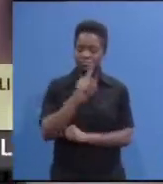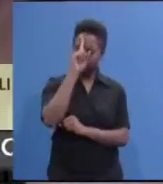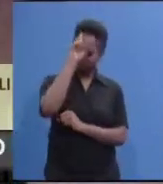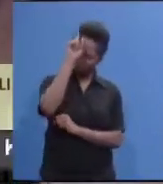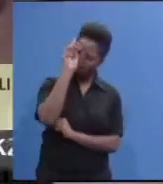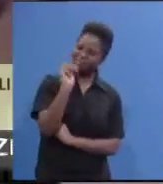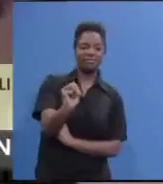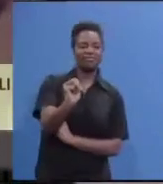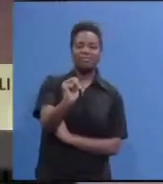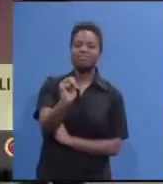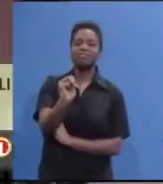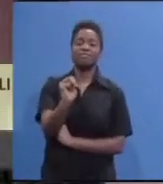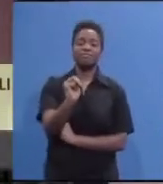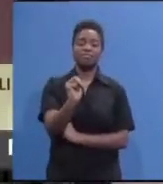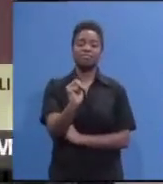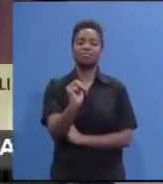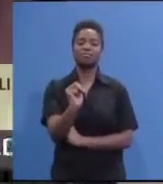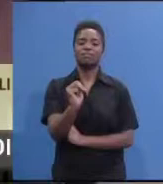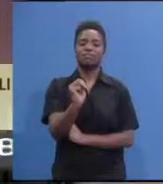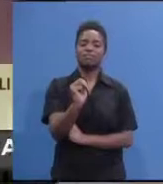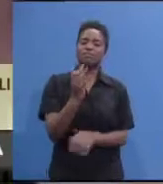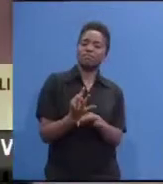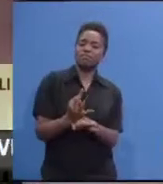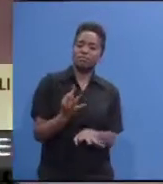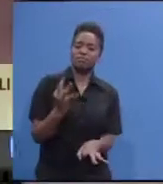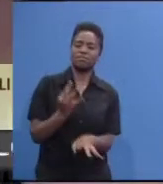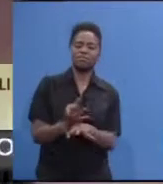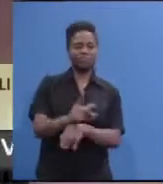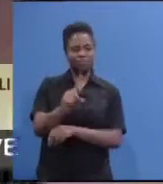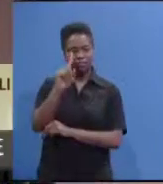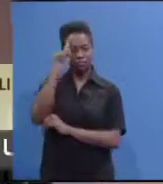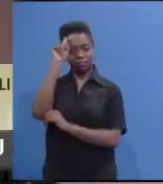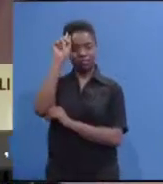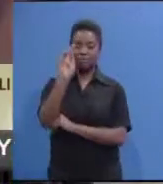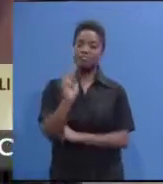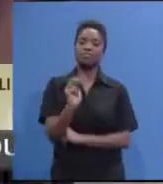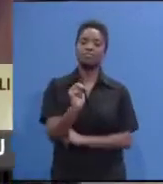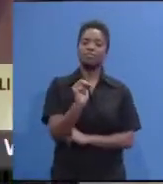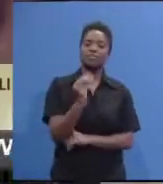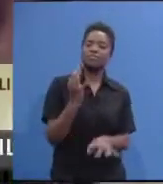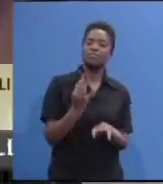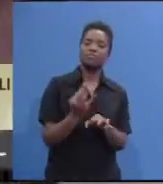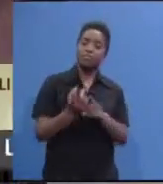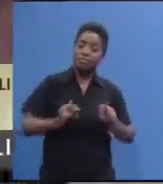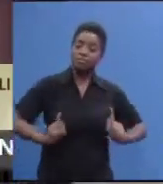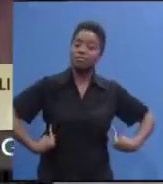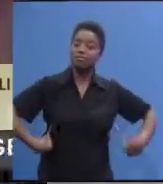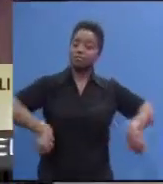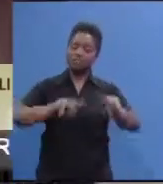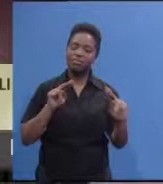Nelson Mandela, Tata Madiba, father of the